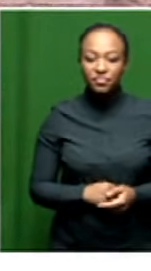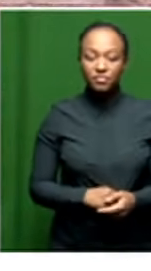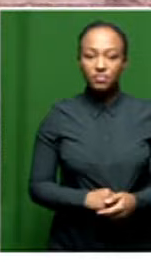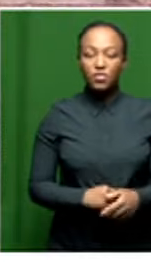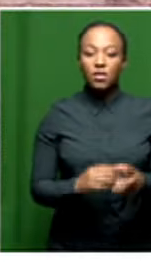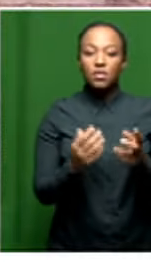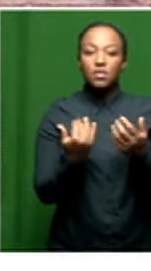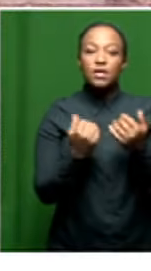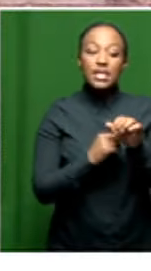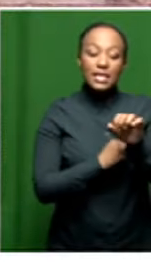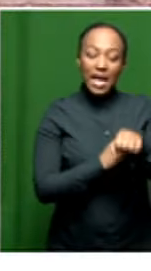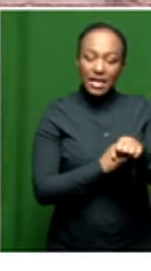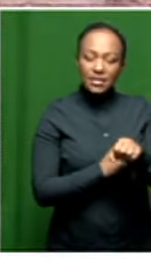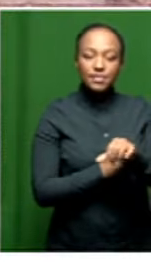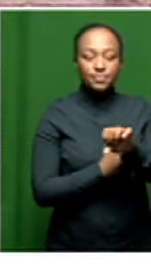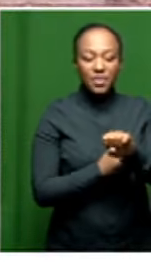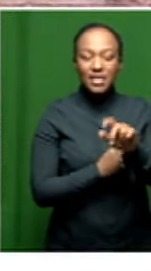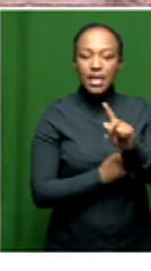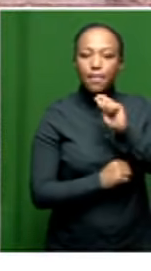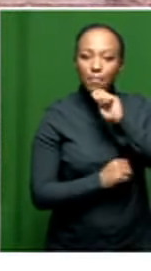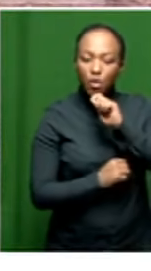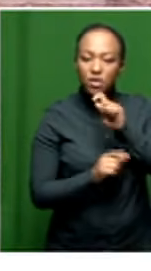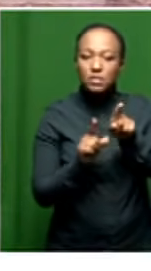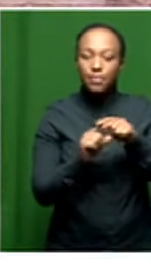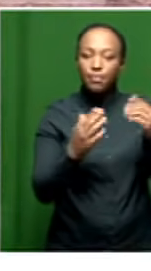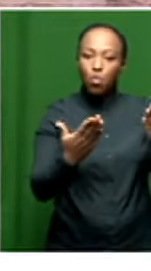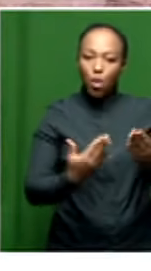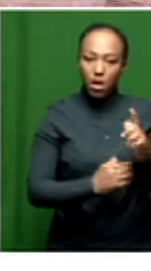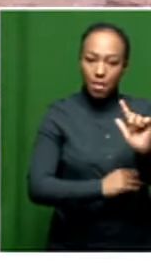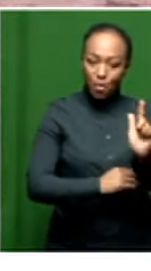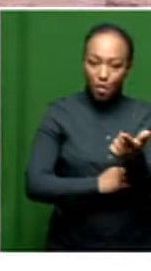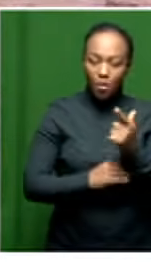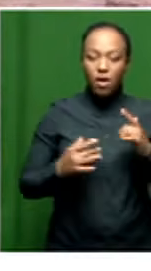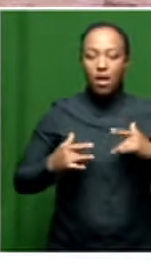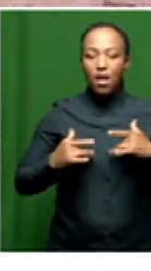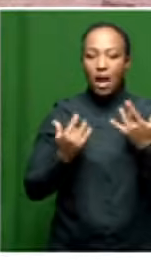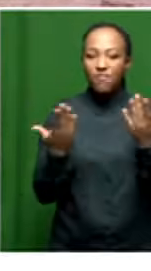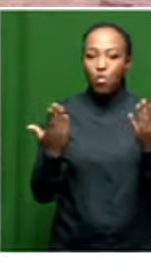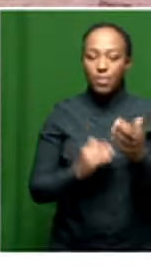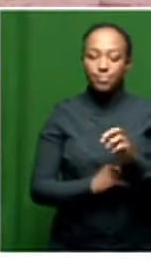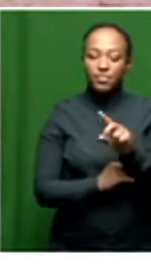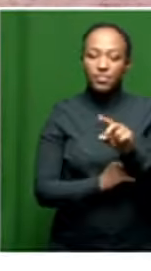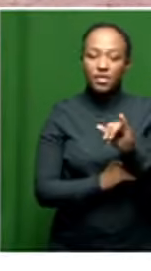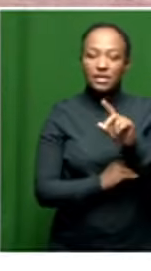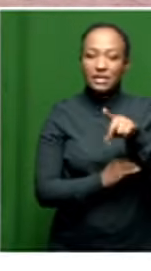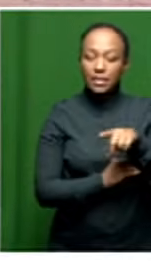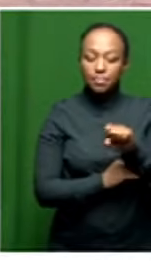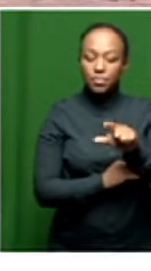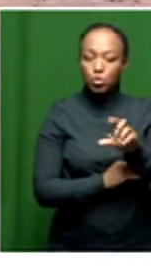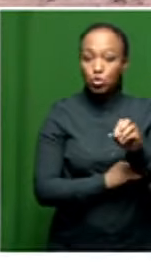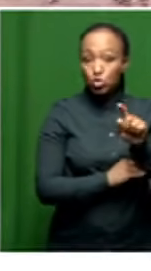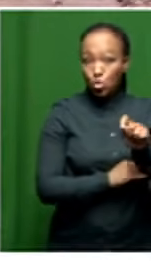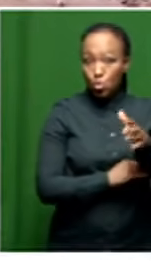Sakina, yes, a very, very good morning to you, and welcome to everybody as we come to you live from Diploid here. And this is